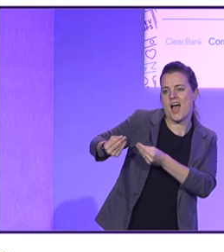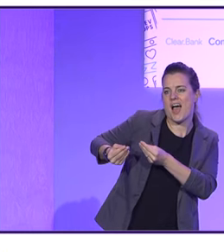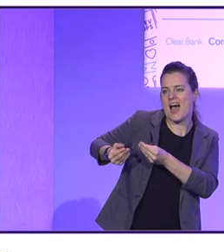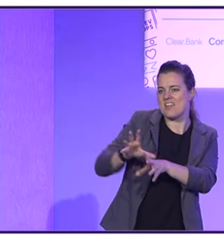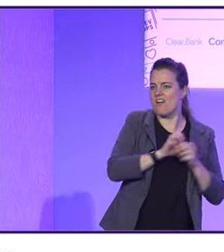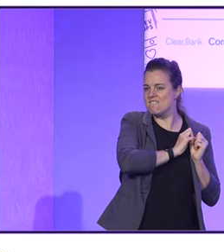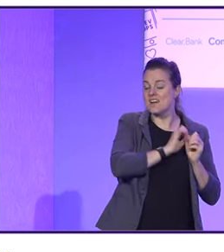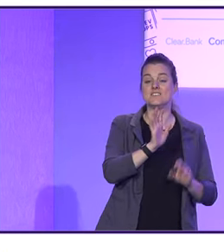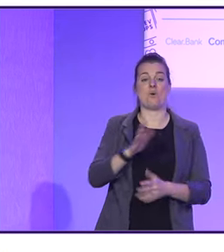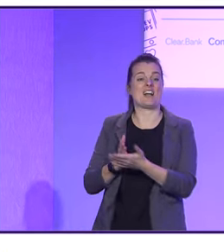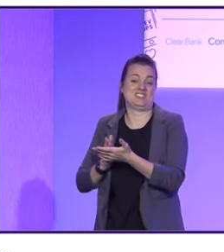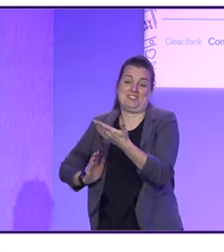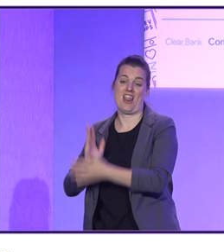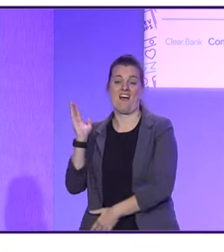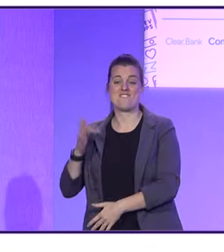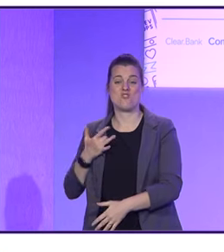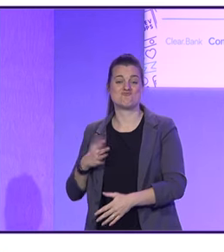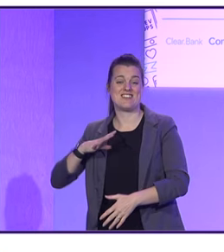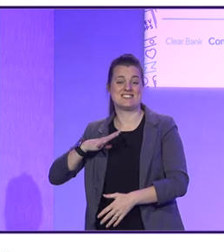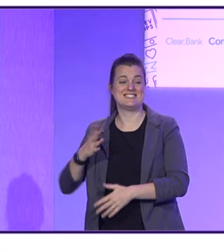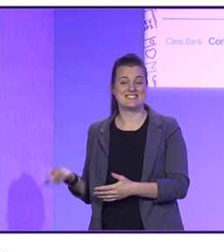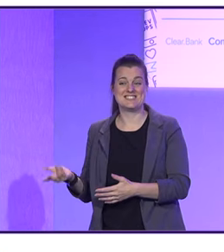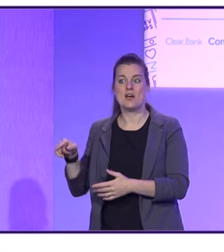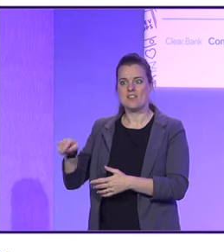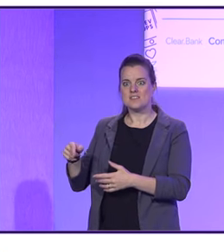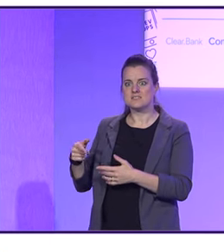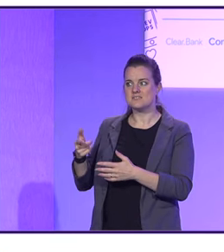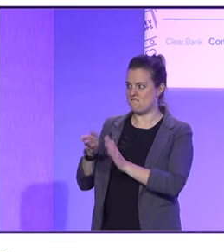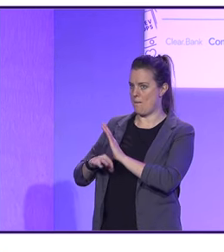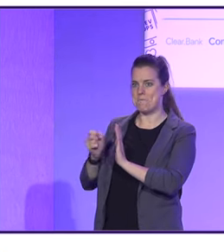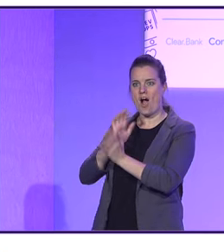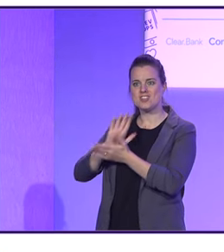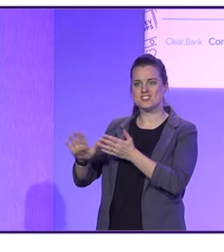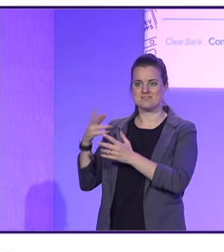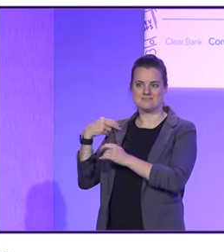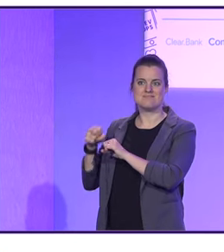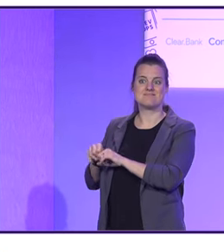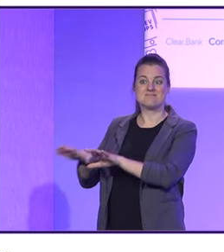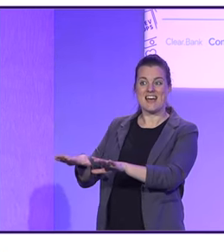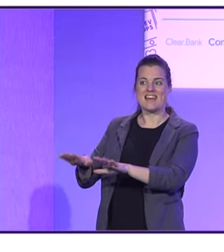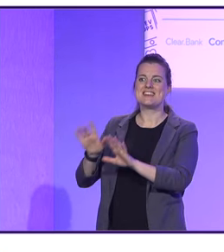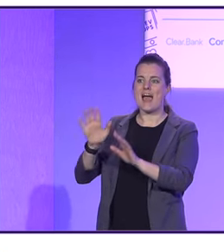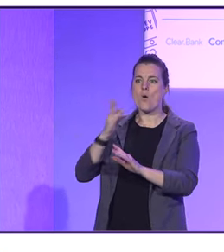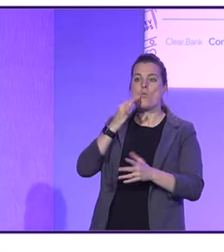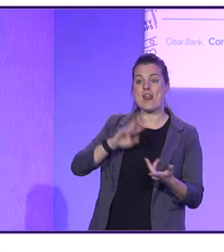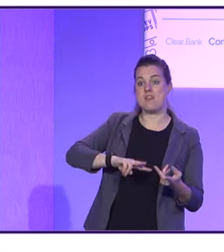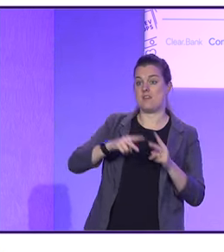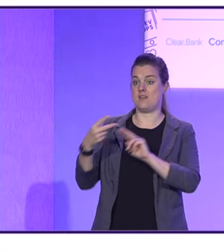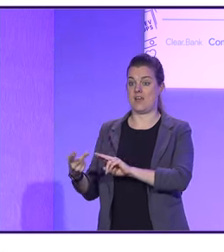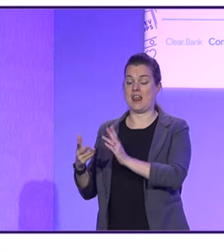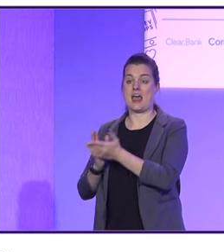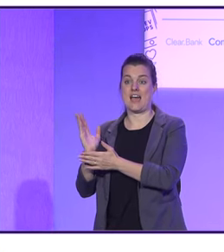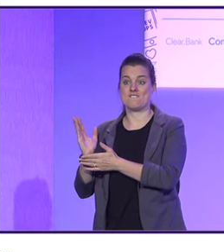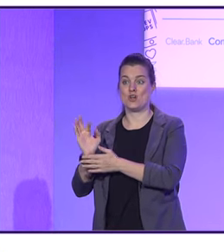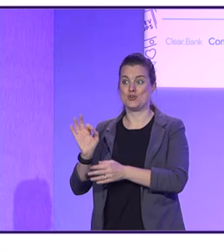March. And it has but gone incredibly smoothly. I think probably nobody noticed outside of GDS when the platform went live, which is what we aim